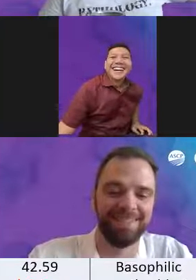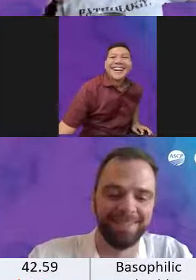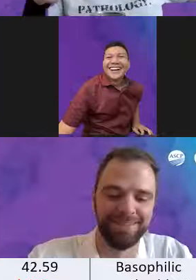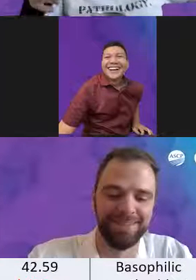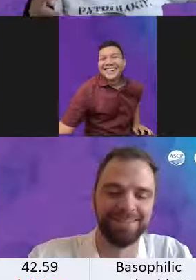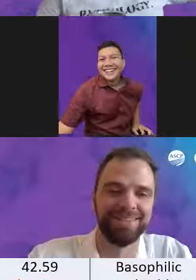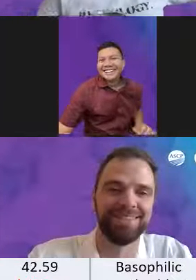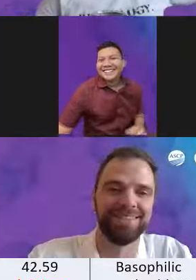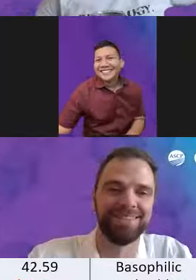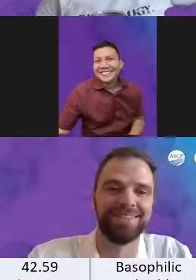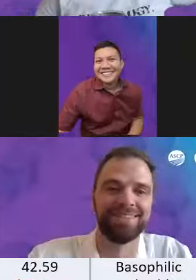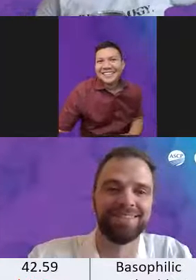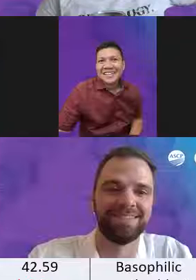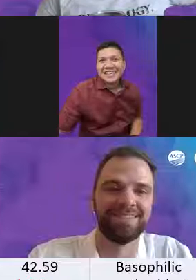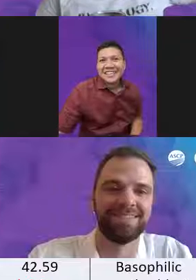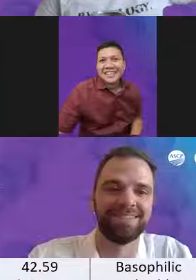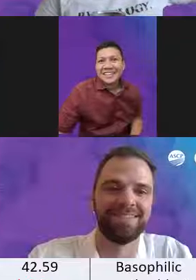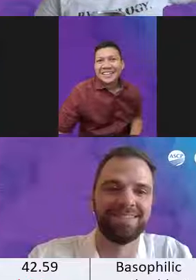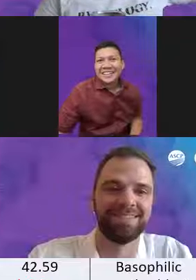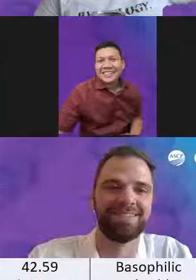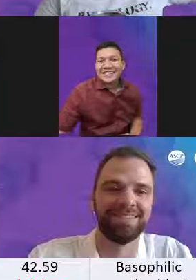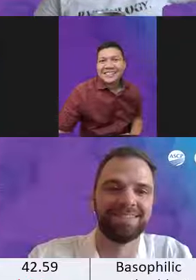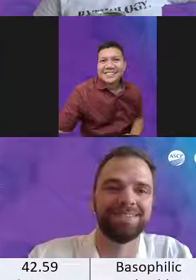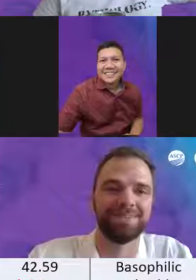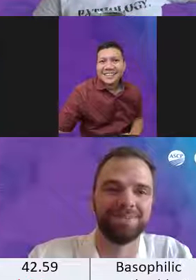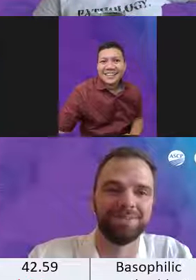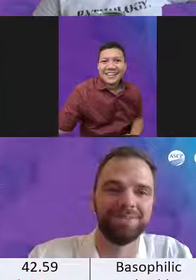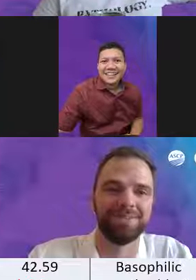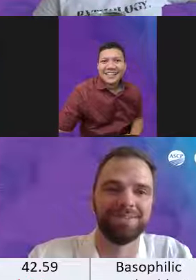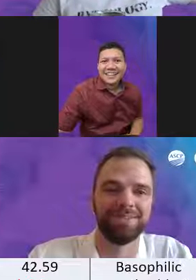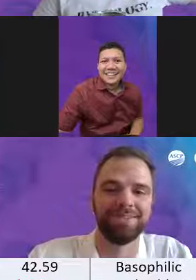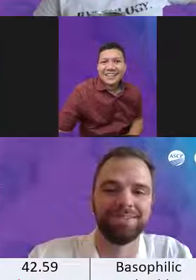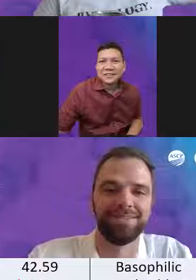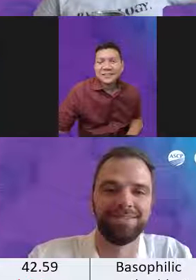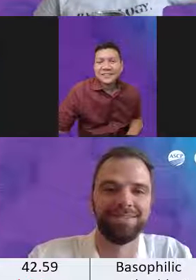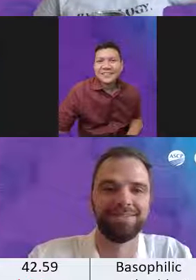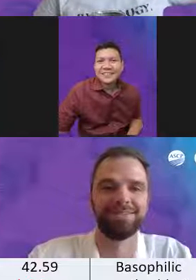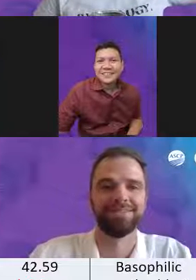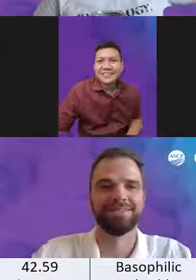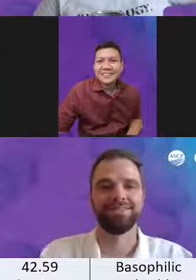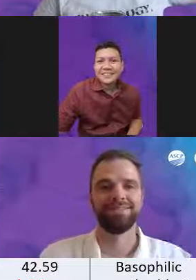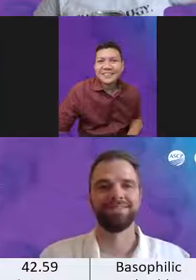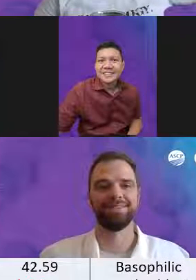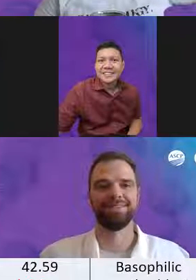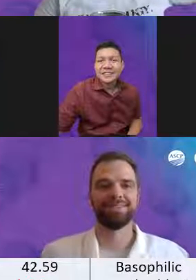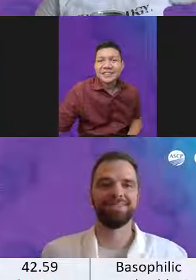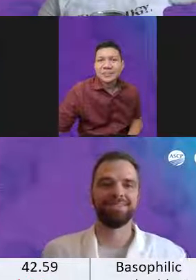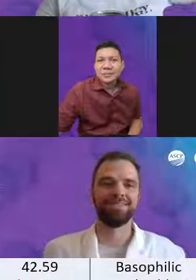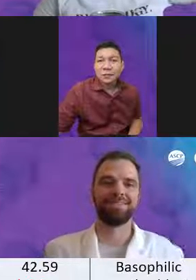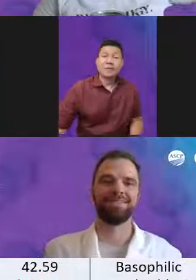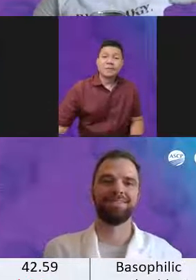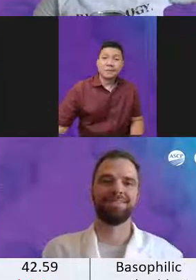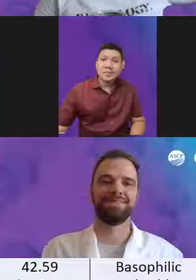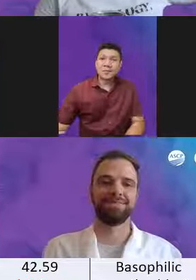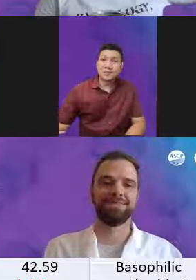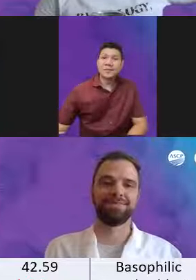One of our gifts that we're given for the perfect score game is a hematology hero